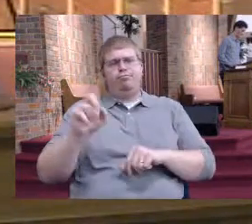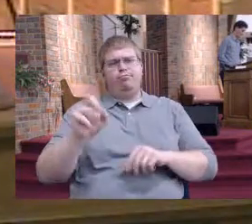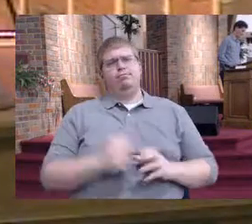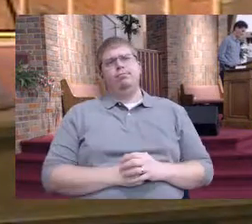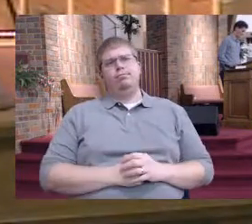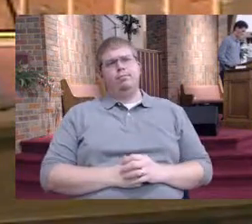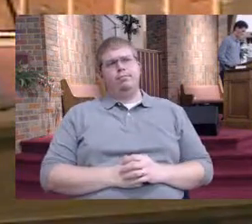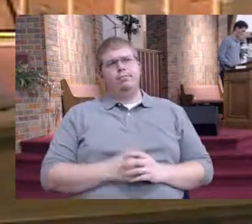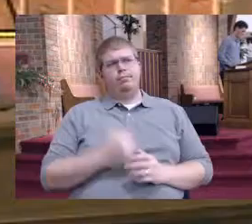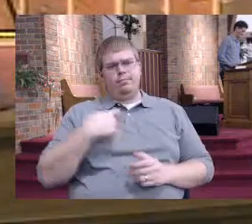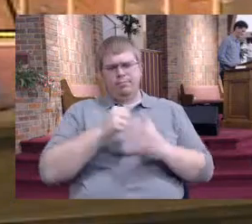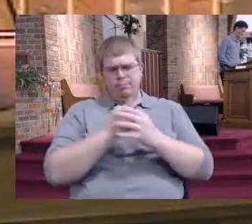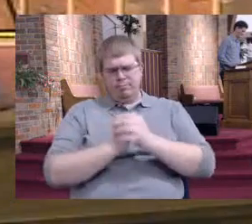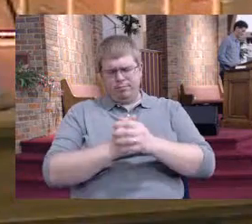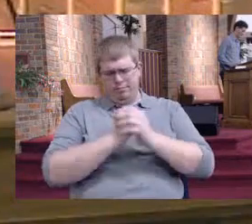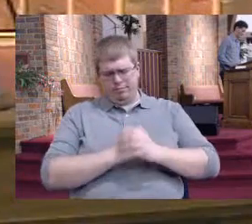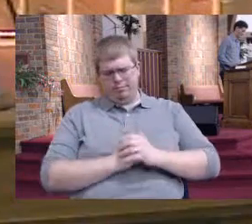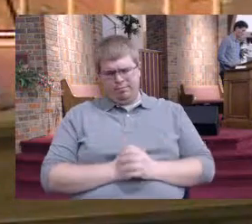Let's go ahead and pray.